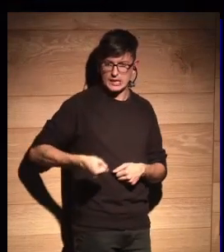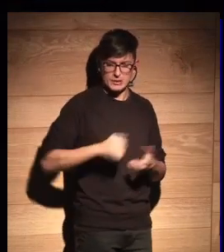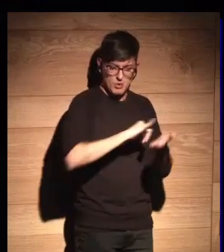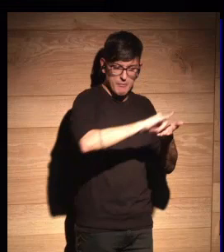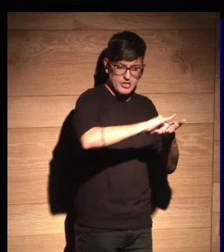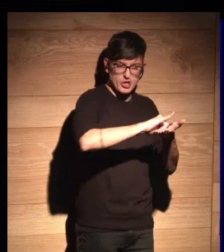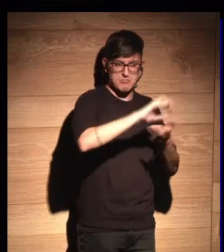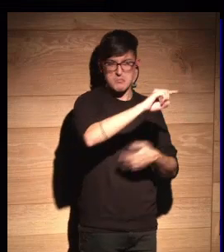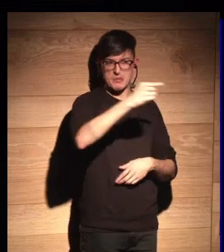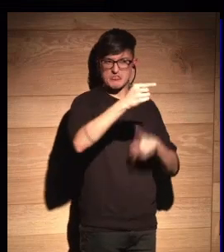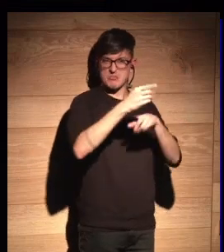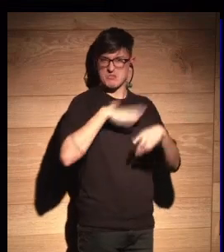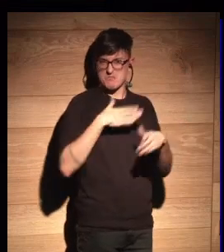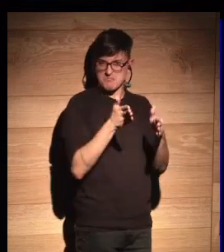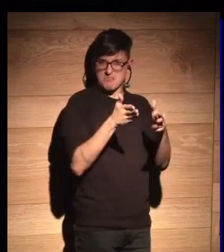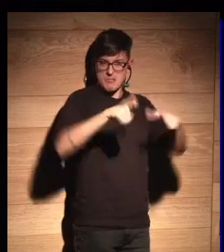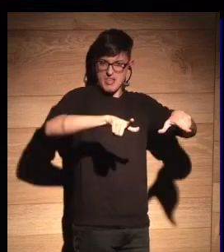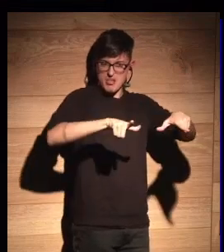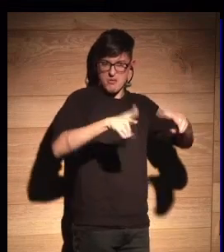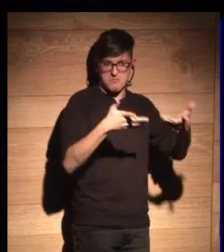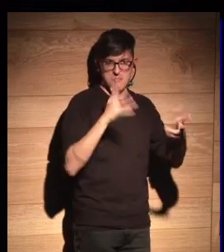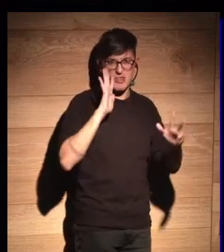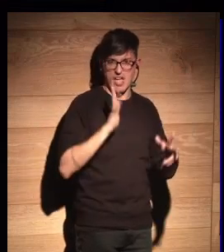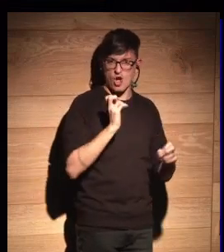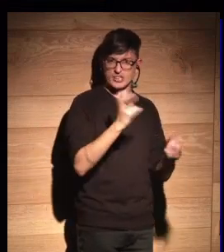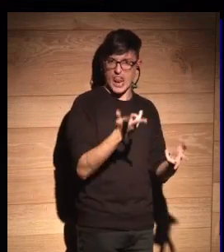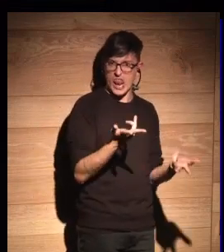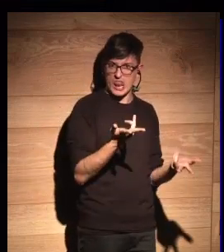a hotel transit. And